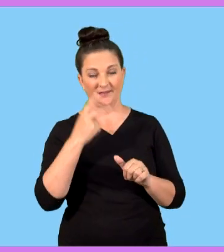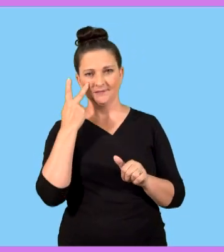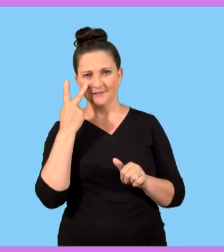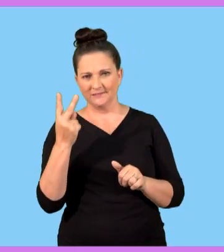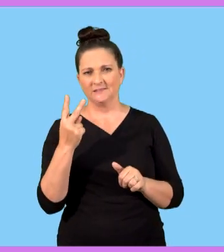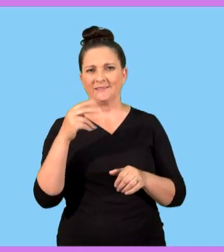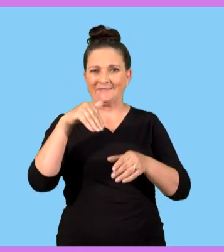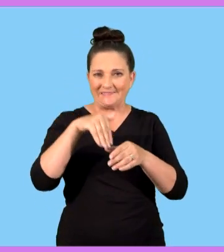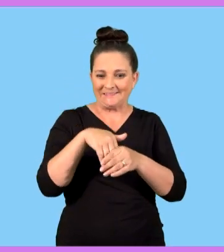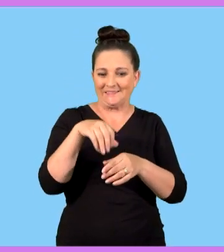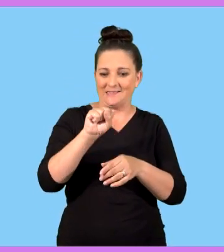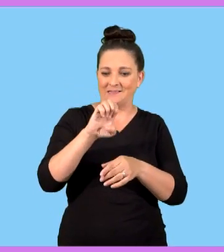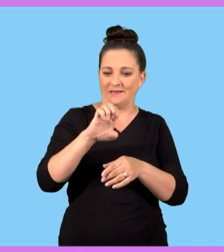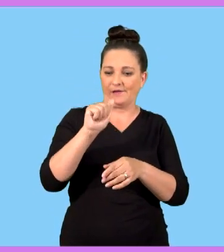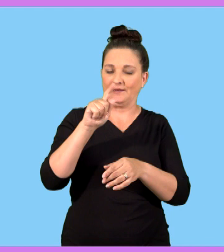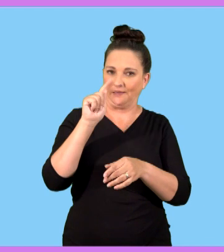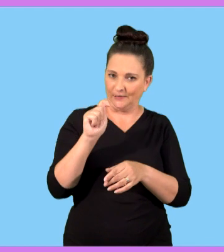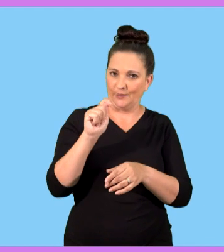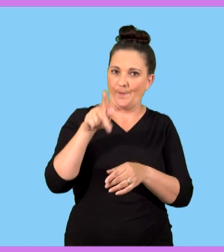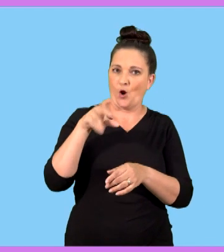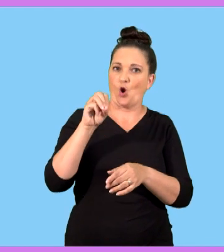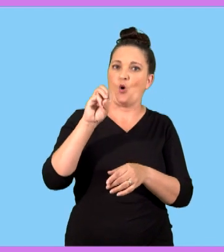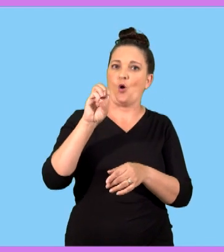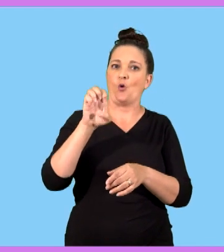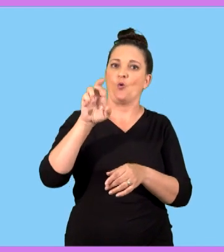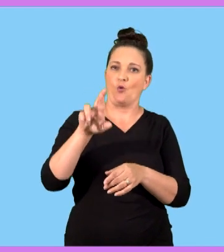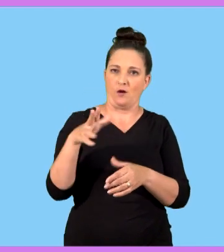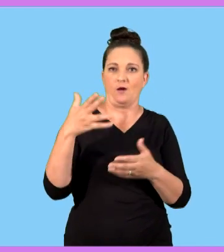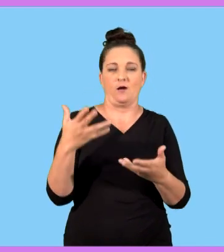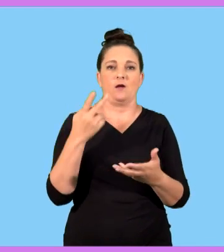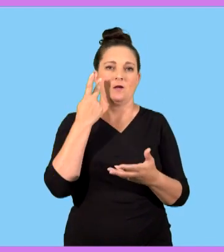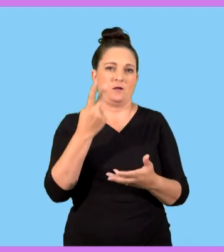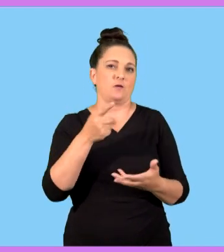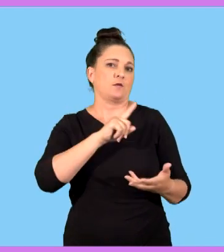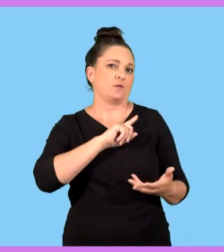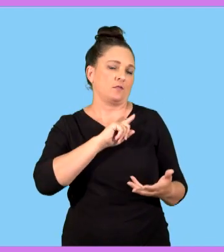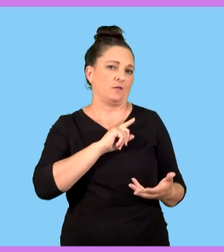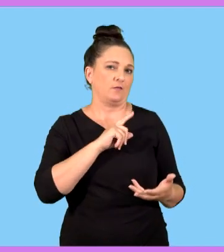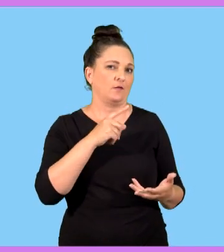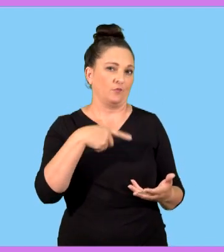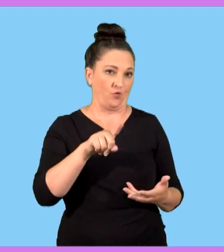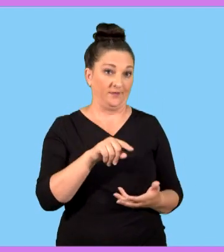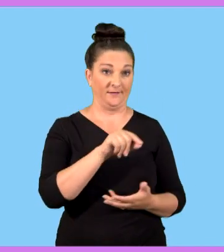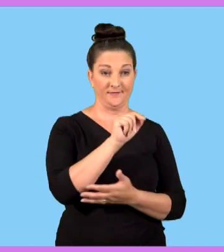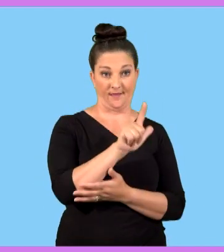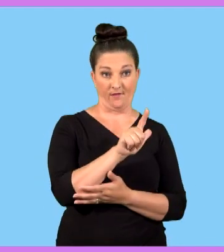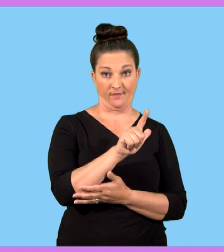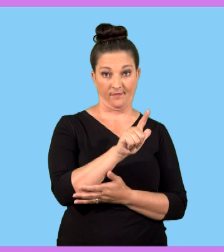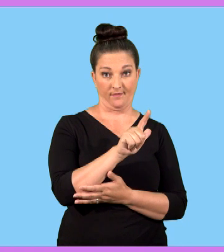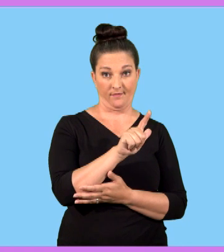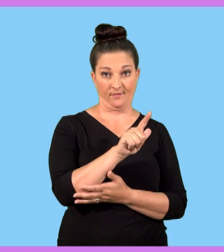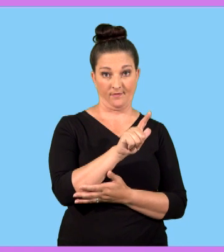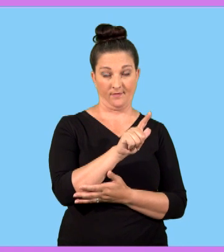in-seat power as asked by my question. Now we have to write them down. So therefore it will be